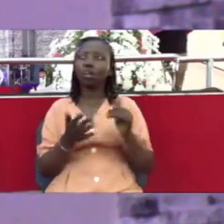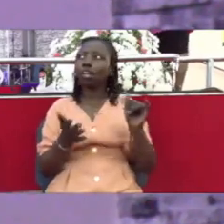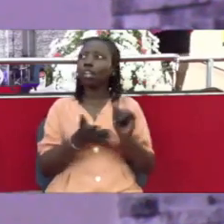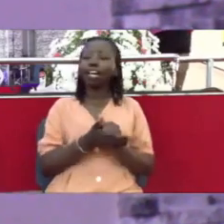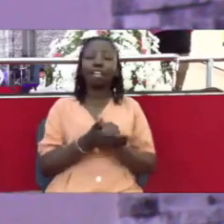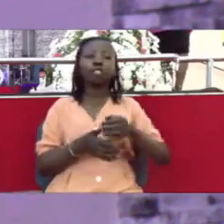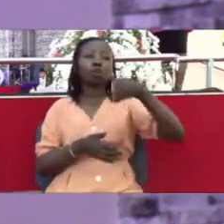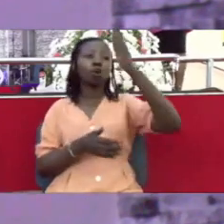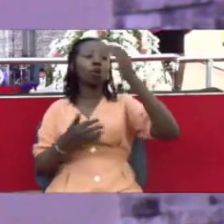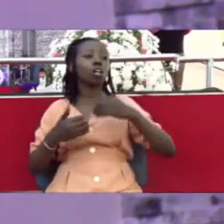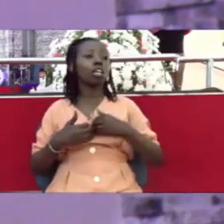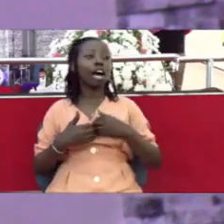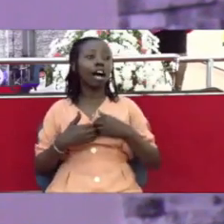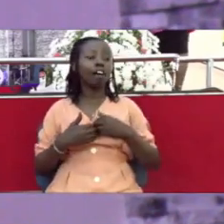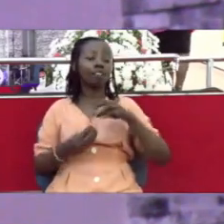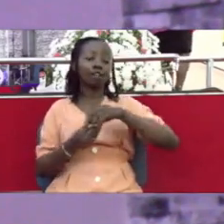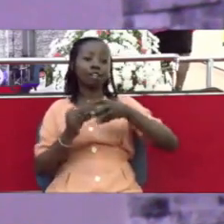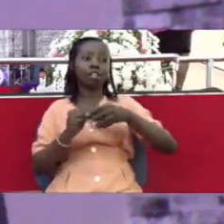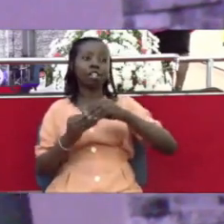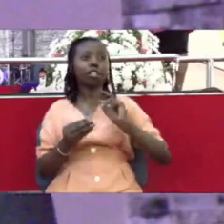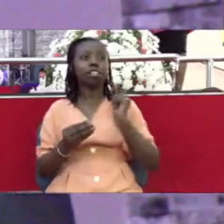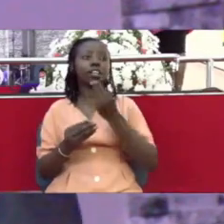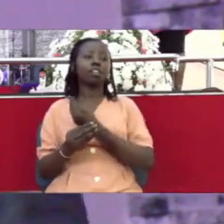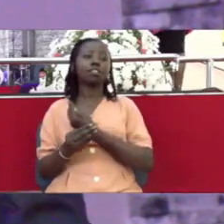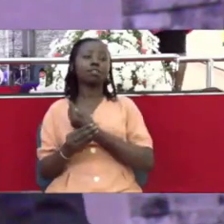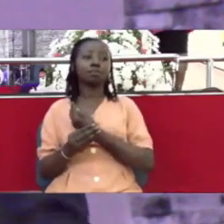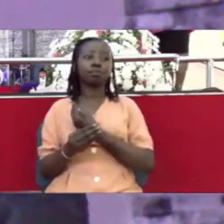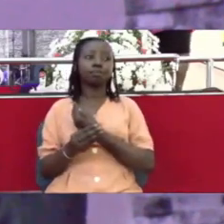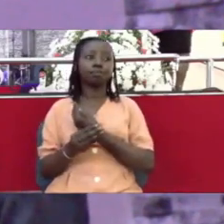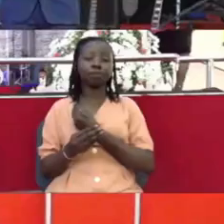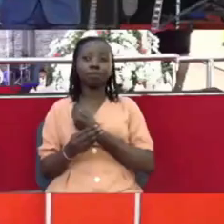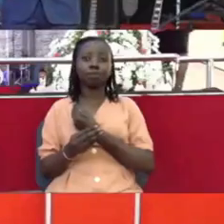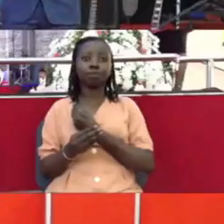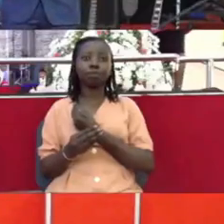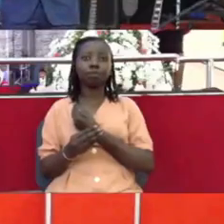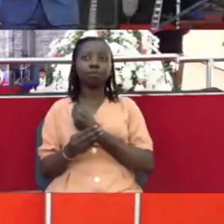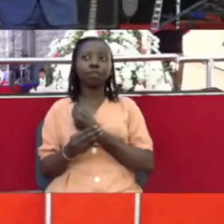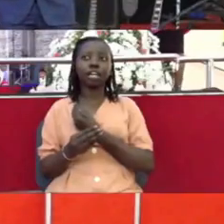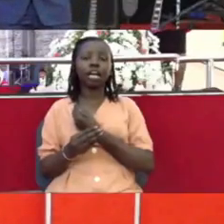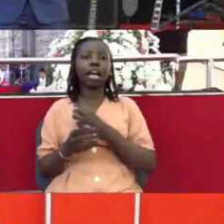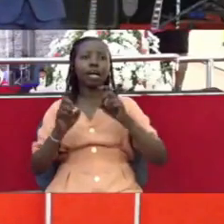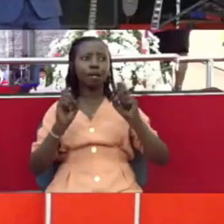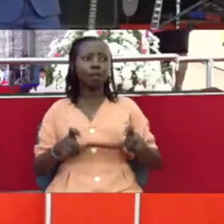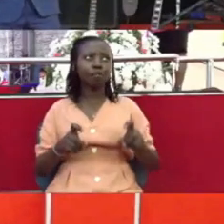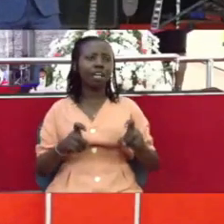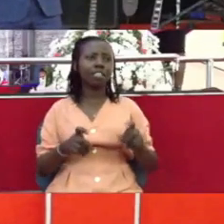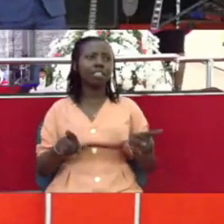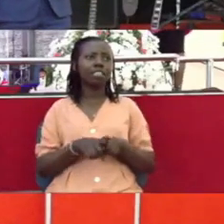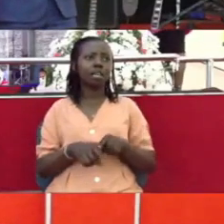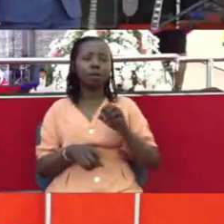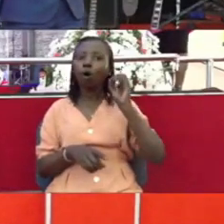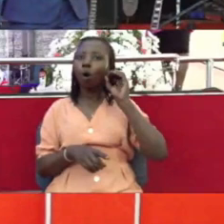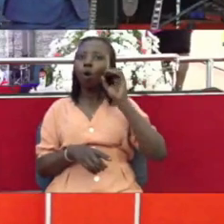yeye ndiye mumbaji na sisi ni udongo. And the option we had is to cooperate with the potter. Na ile nafasi ama